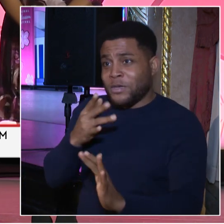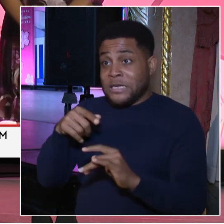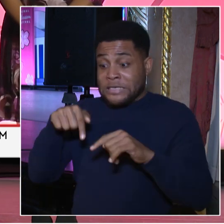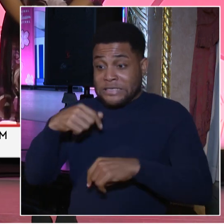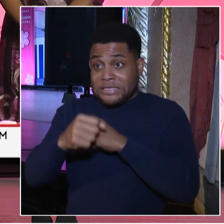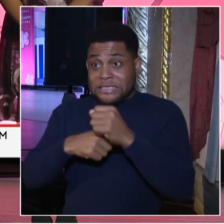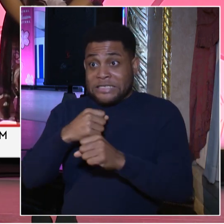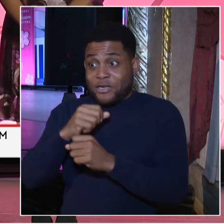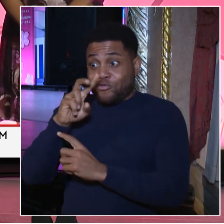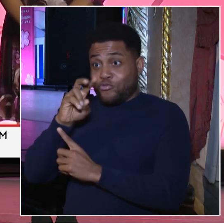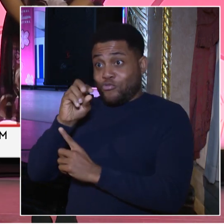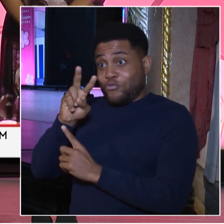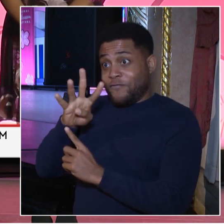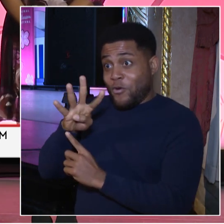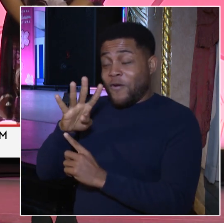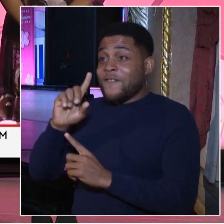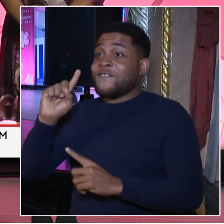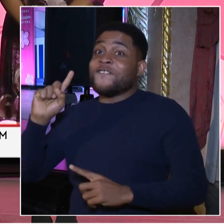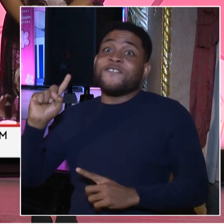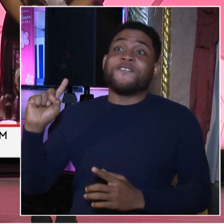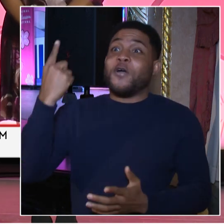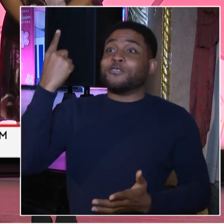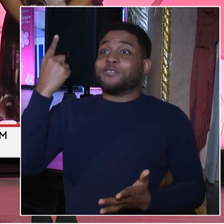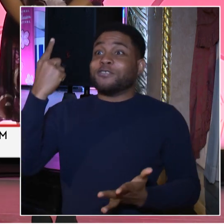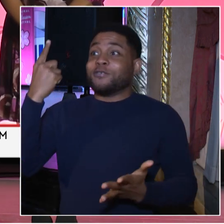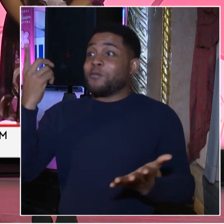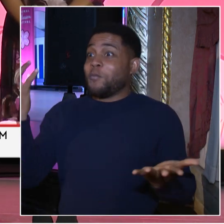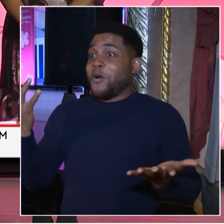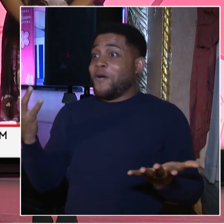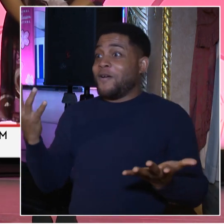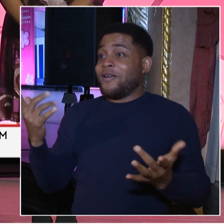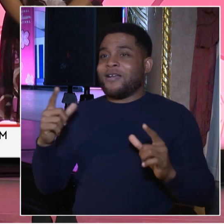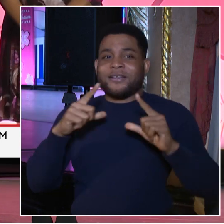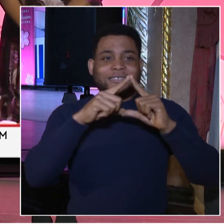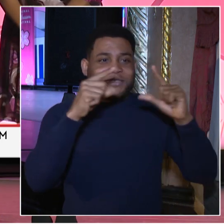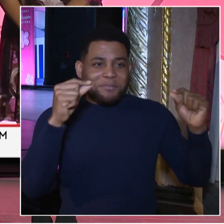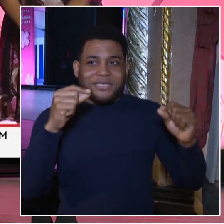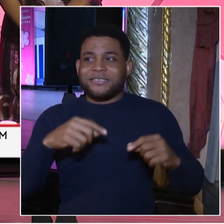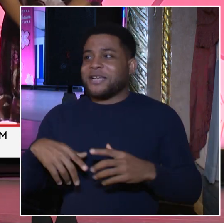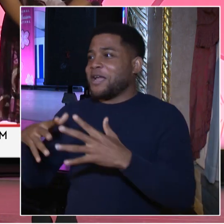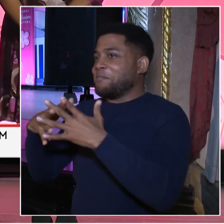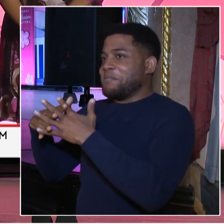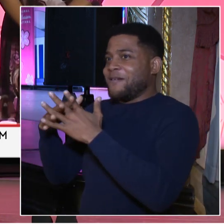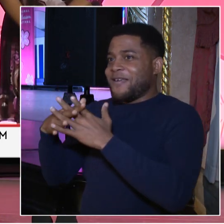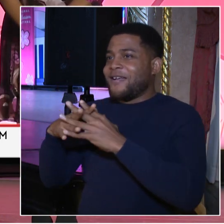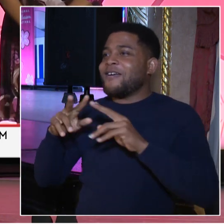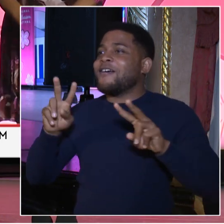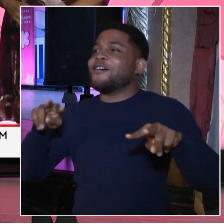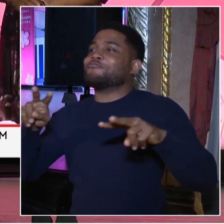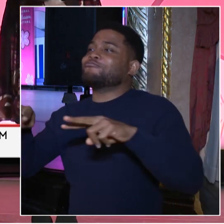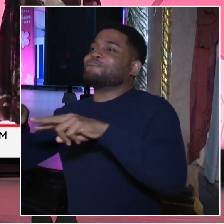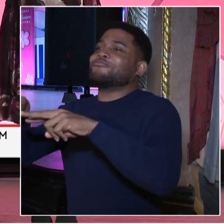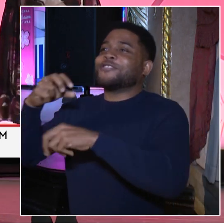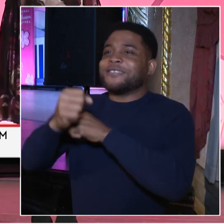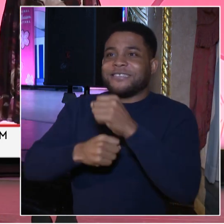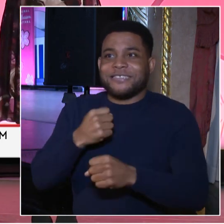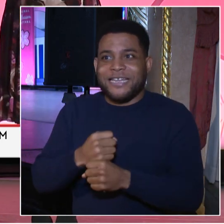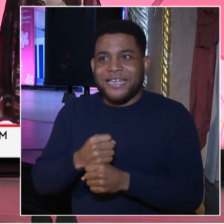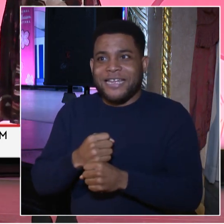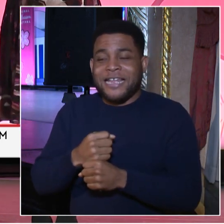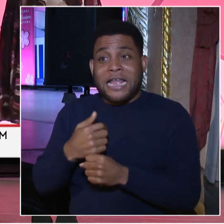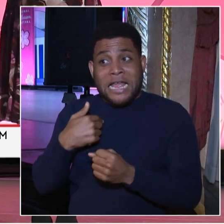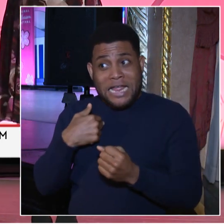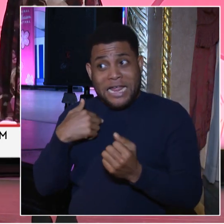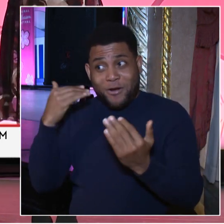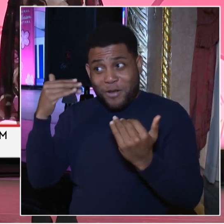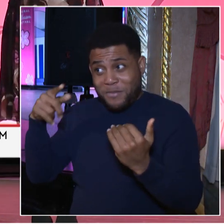ever Japan-US tourism year. I hope many Japanese people will visit this beautiful city of